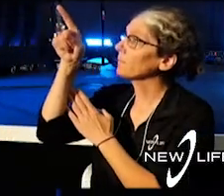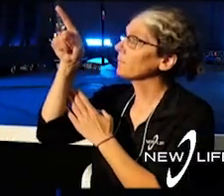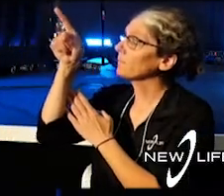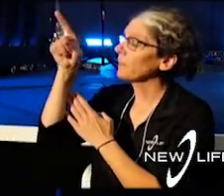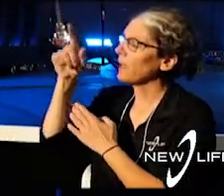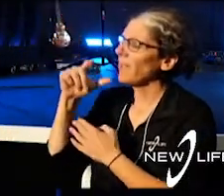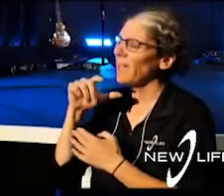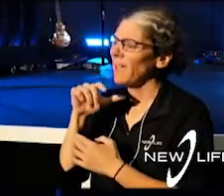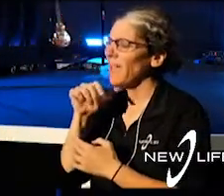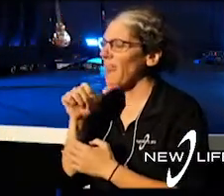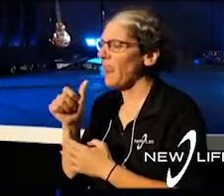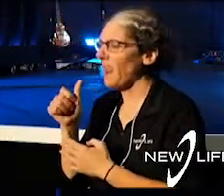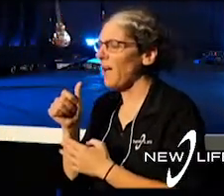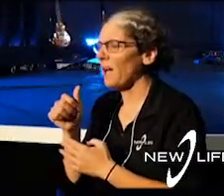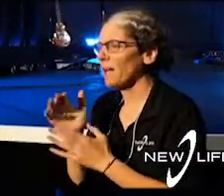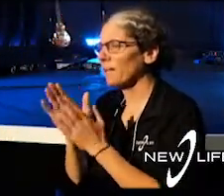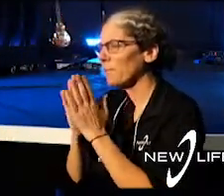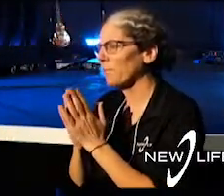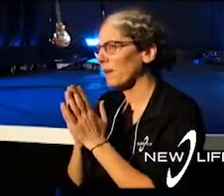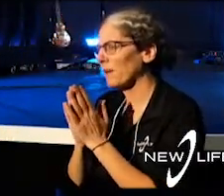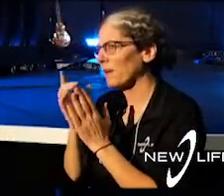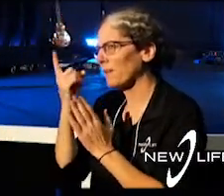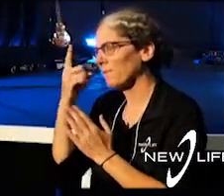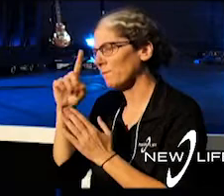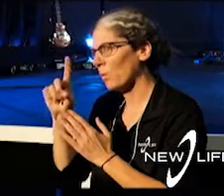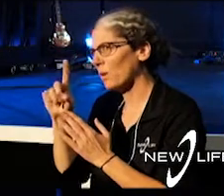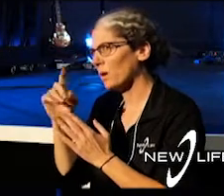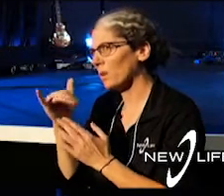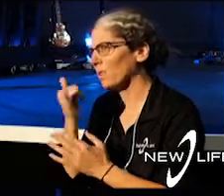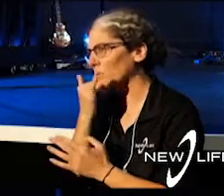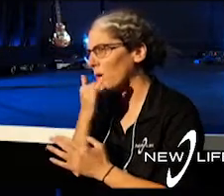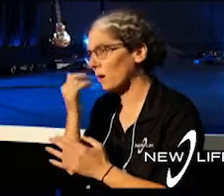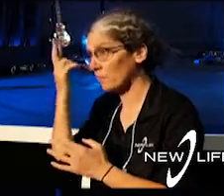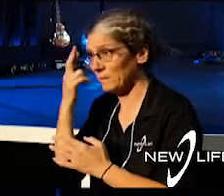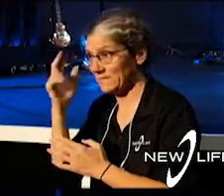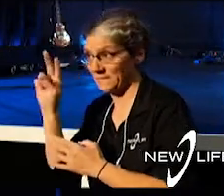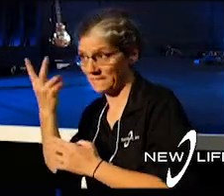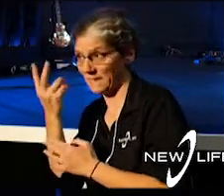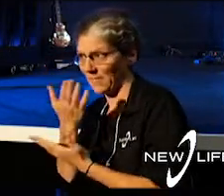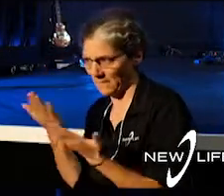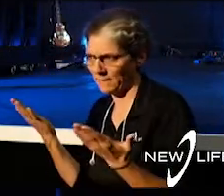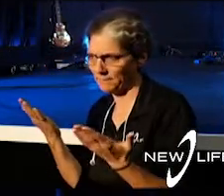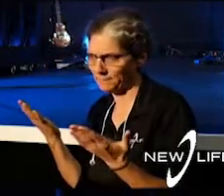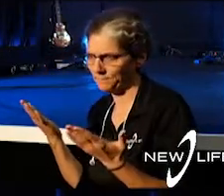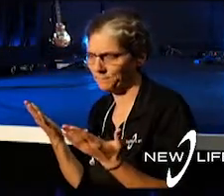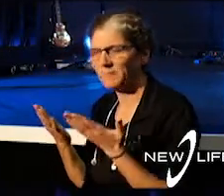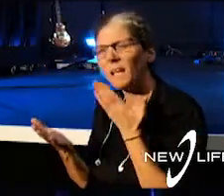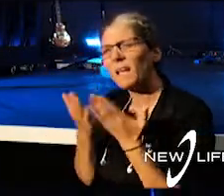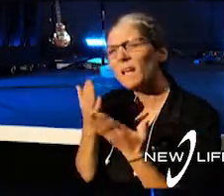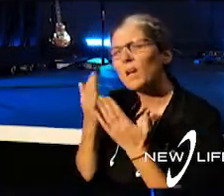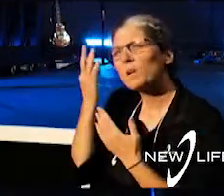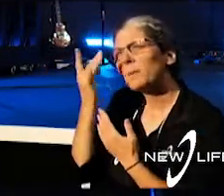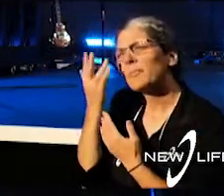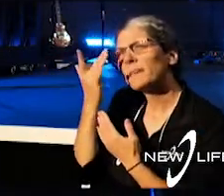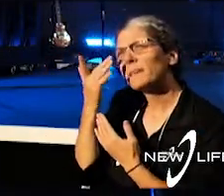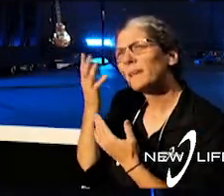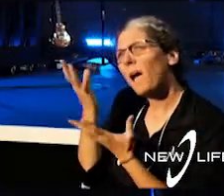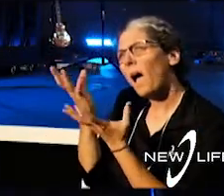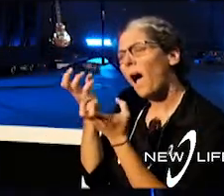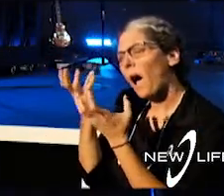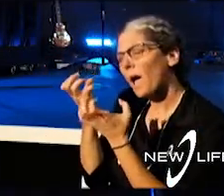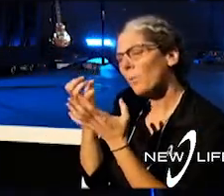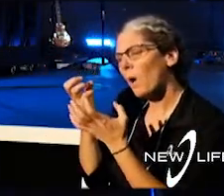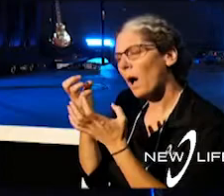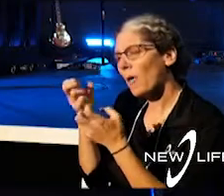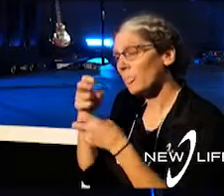Number two, we're praying with the wrong motives. So what are the wrong motives? Well, sometimes we can pray, God, I want this thing so badly. Make